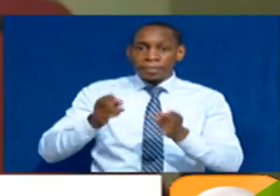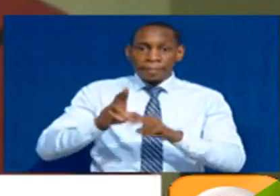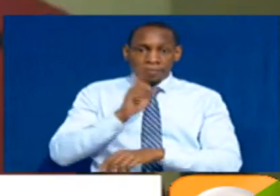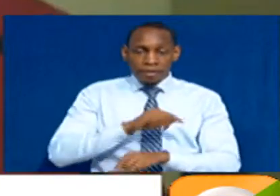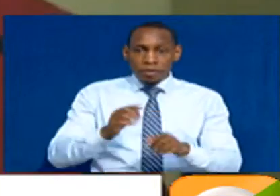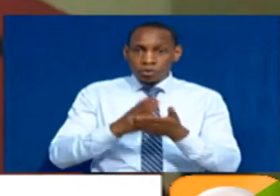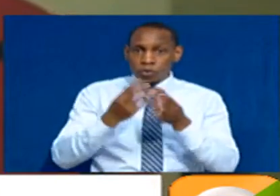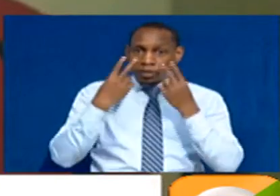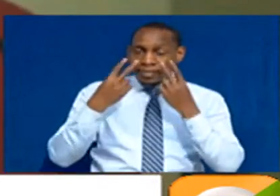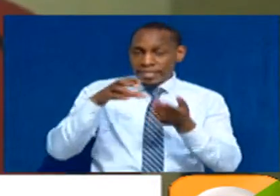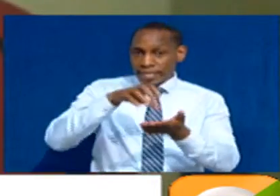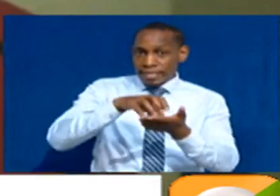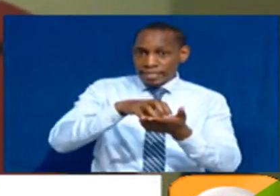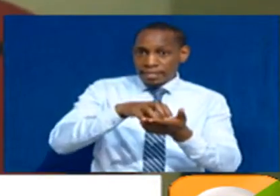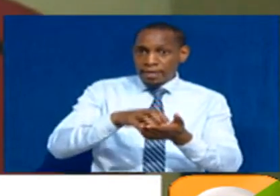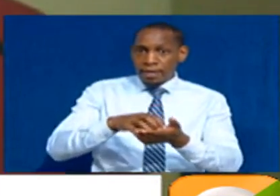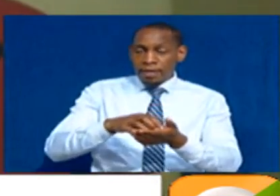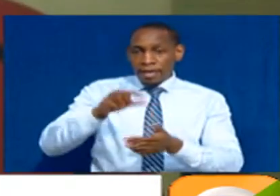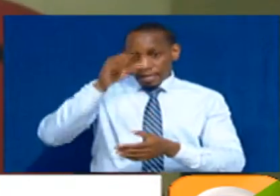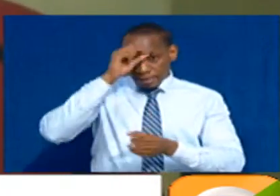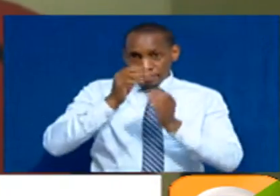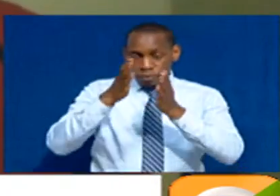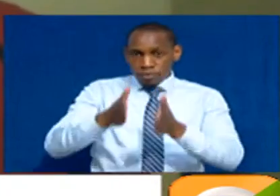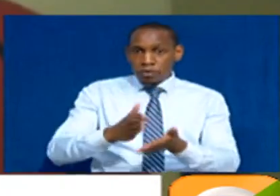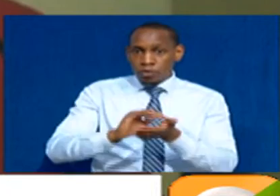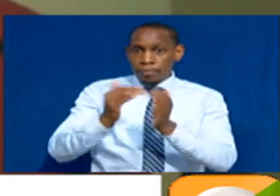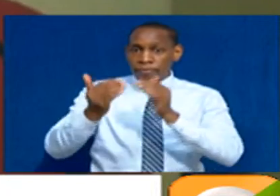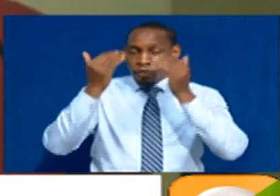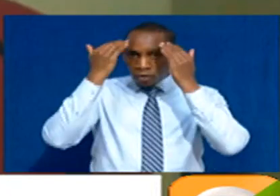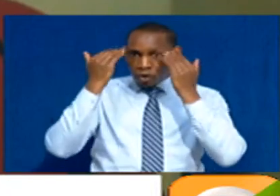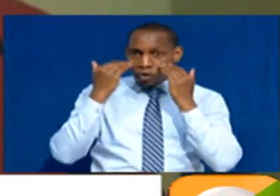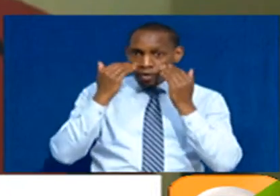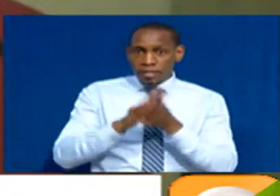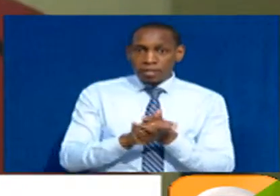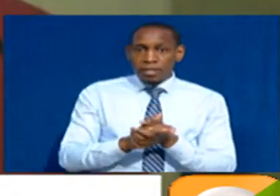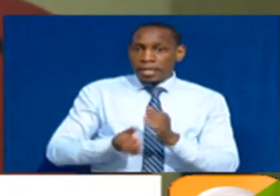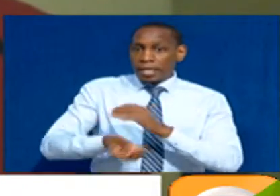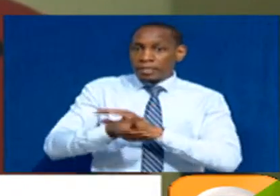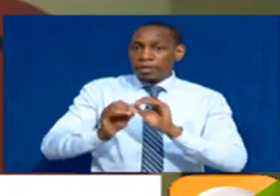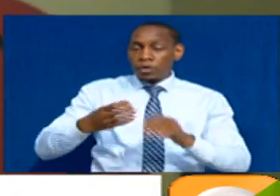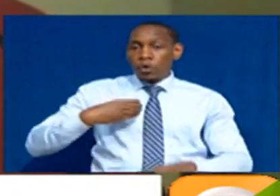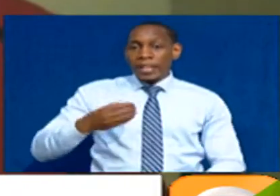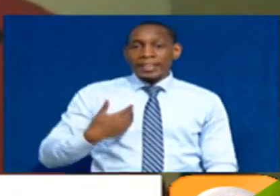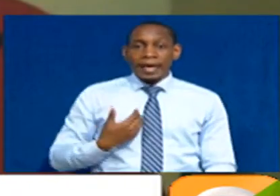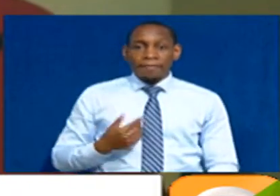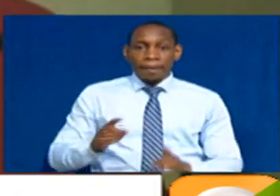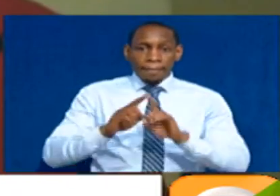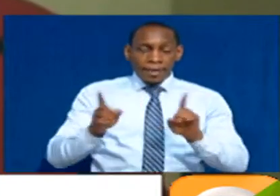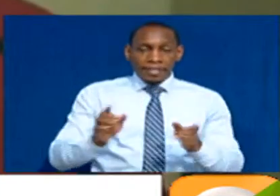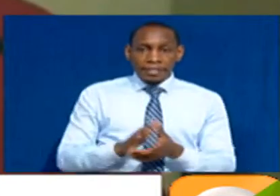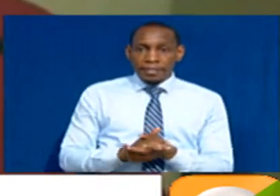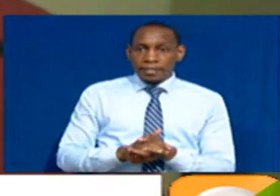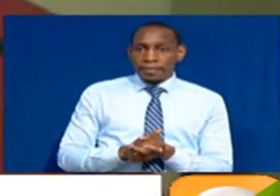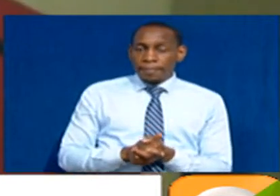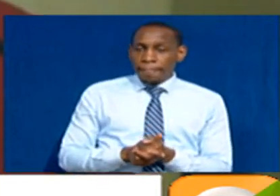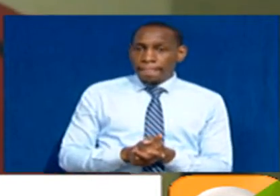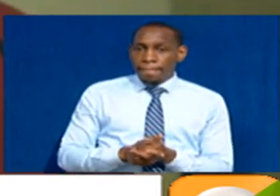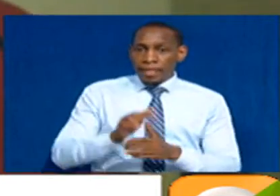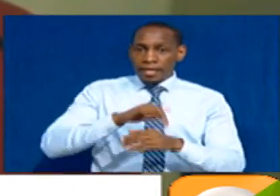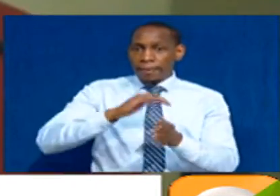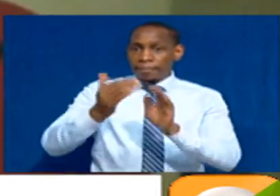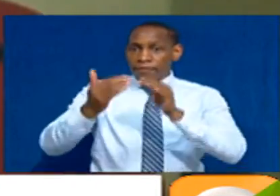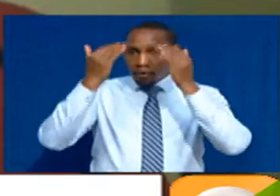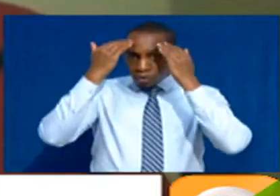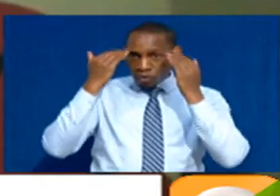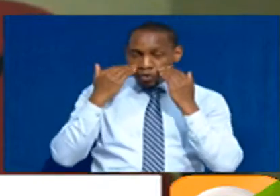happened. And we've seen those cases where public officers have been taken to court, you know, for unexplained, you know, wealth. But then by the time they're even being taken